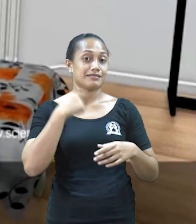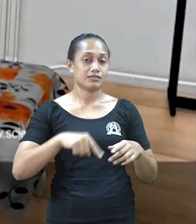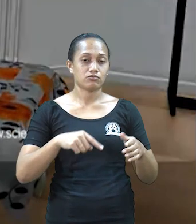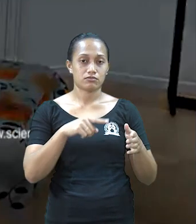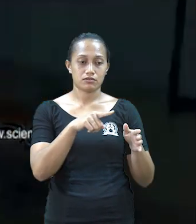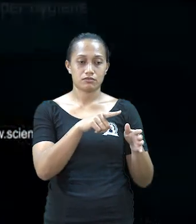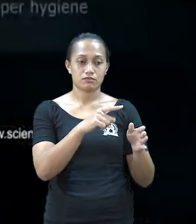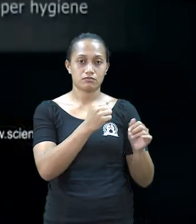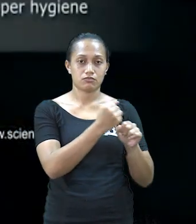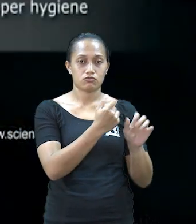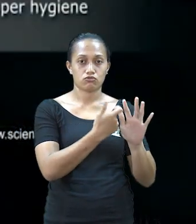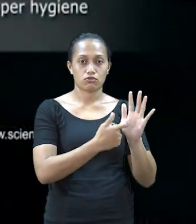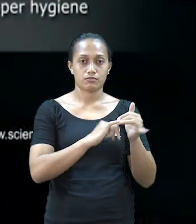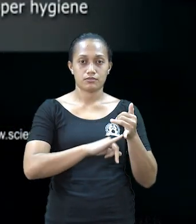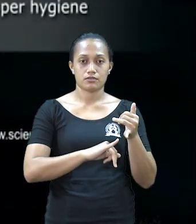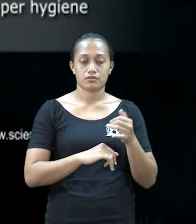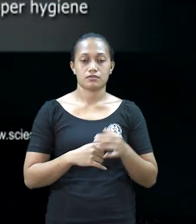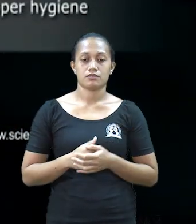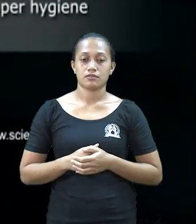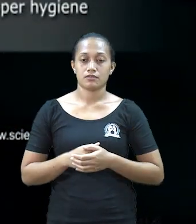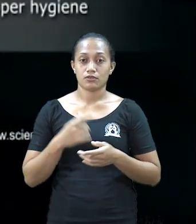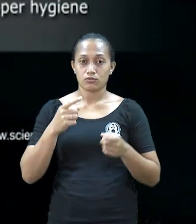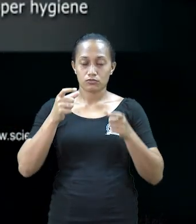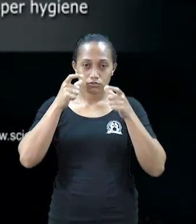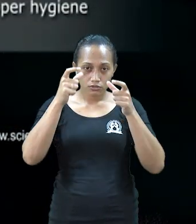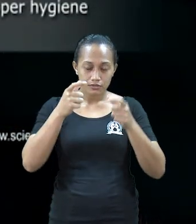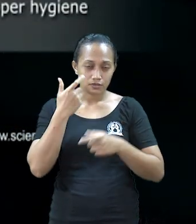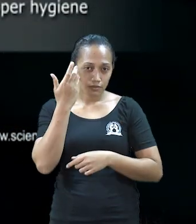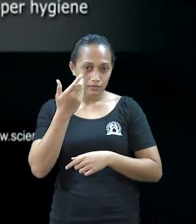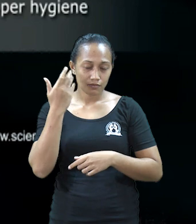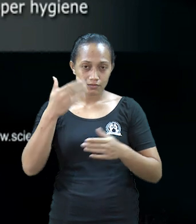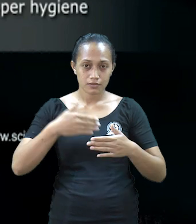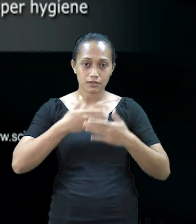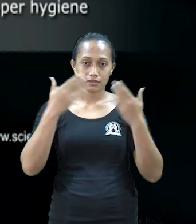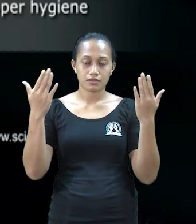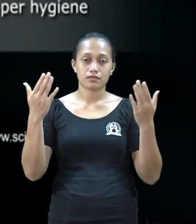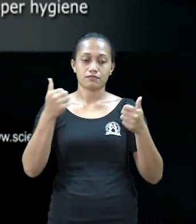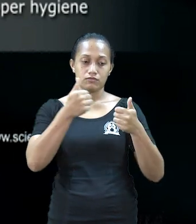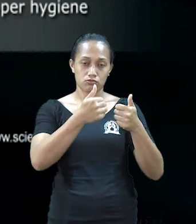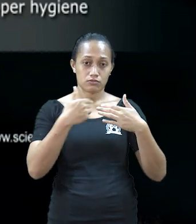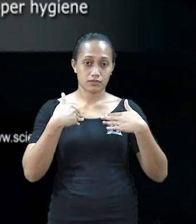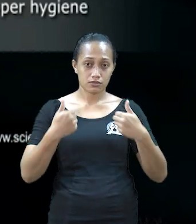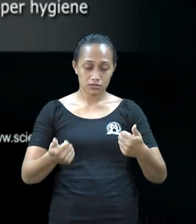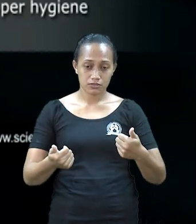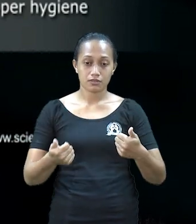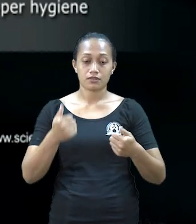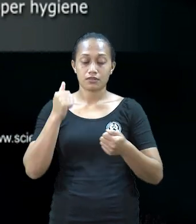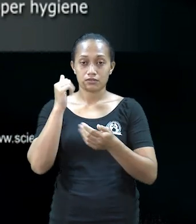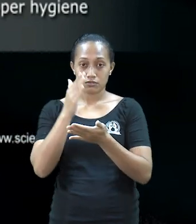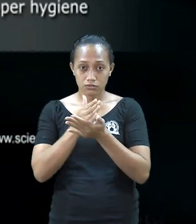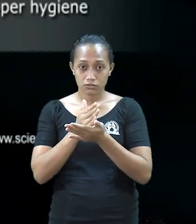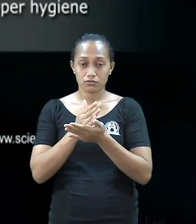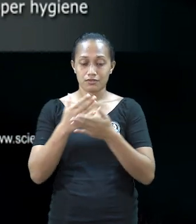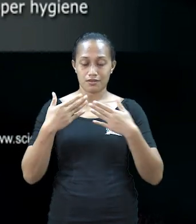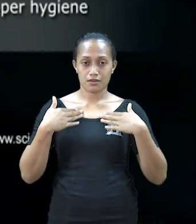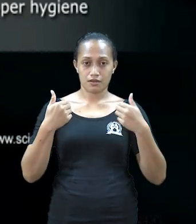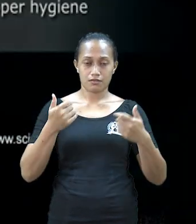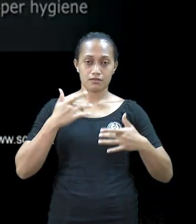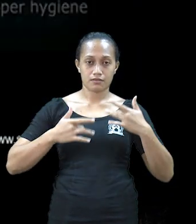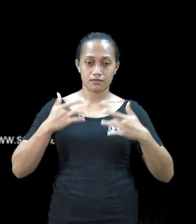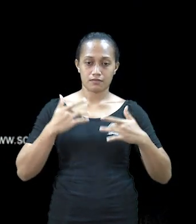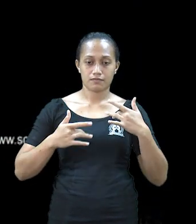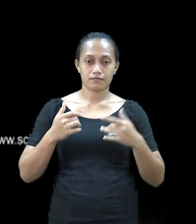germs. Thus, we should care of everything in our daily life with proper hygiene can ensure a healthy